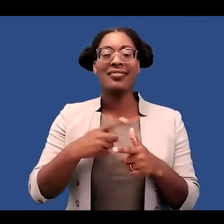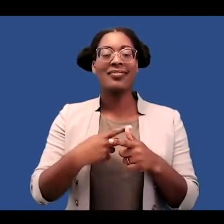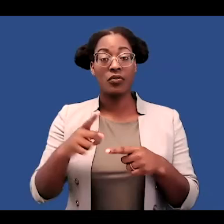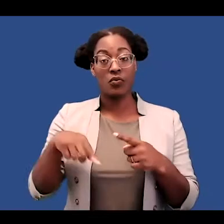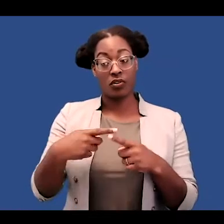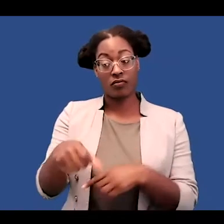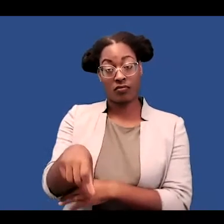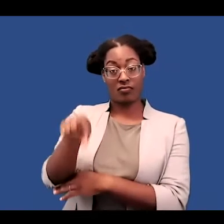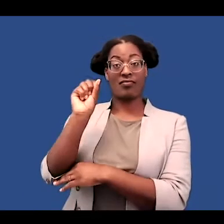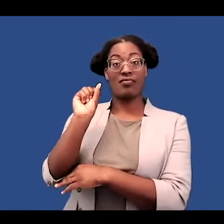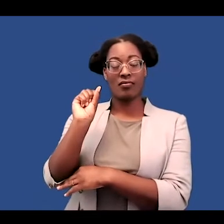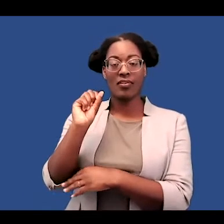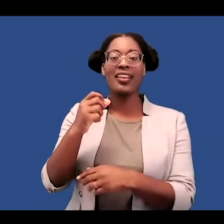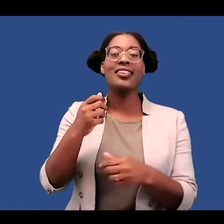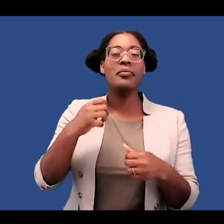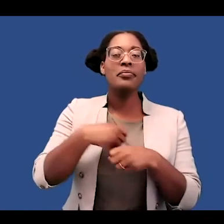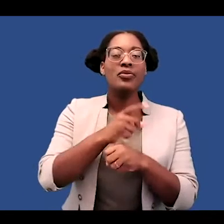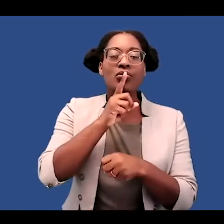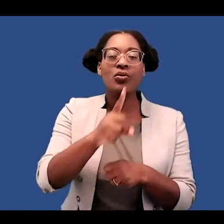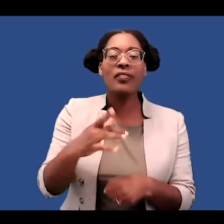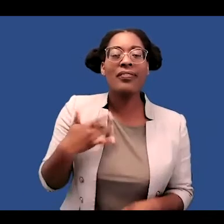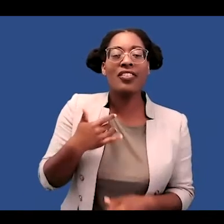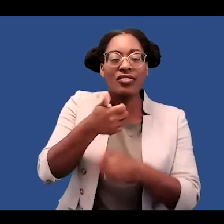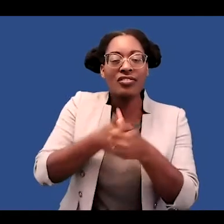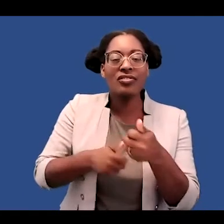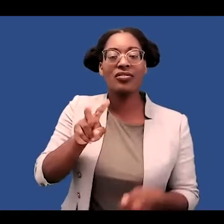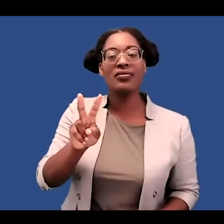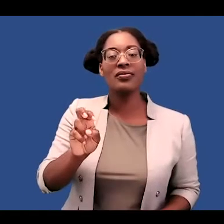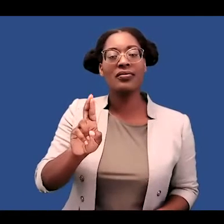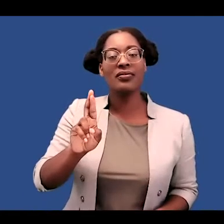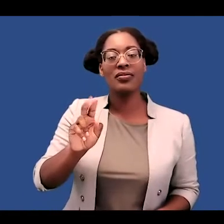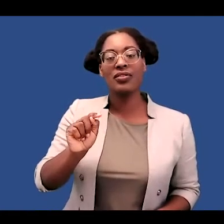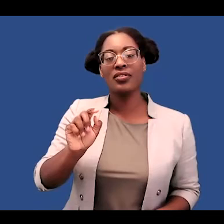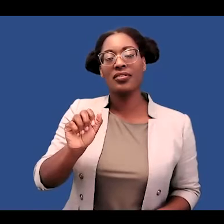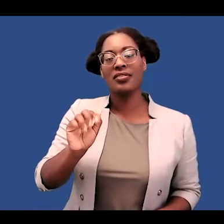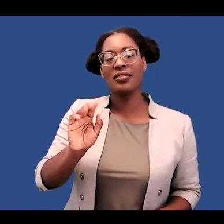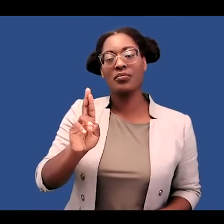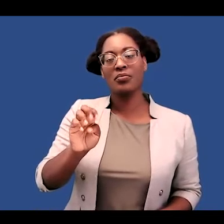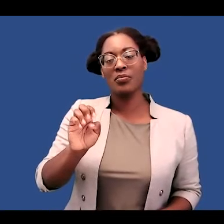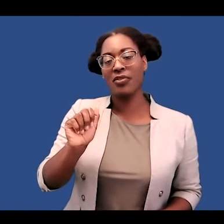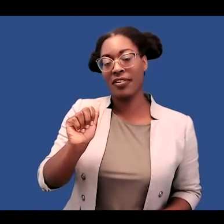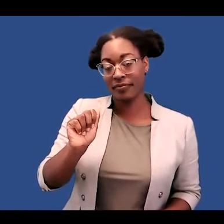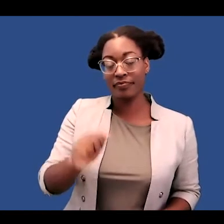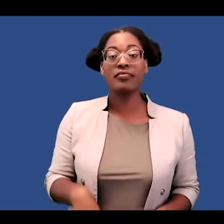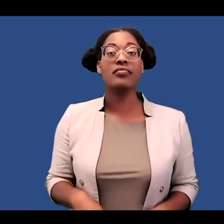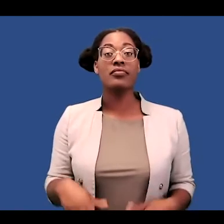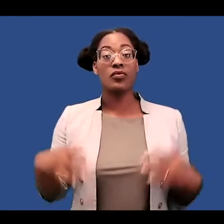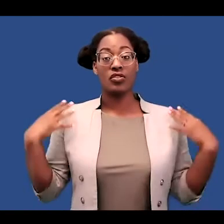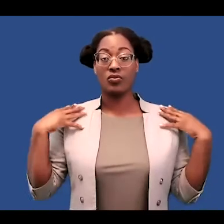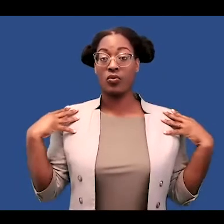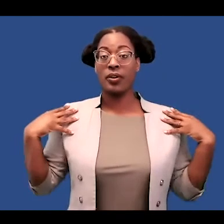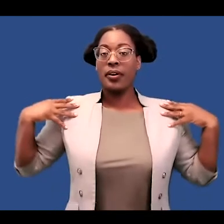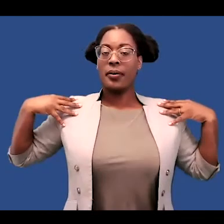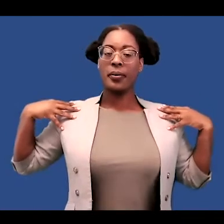at a time. Then you're going to release the legs so they're hip distance apart again. Relax those shoulders down and